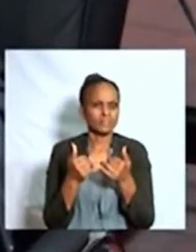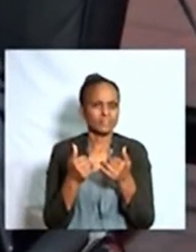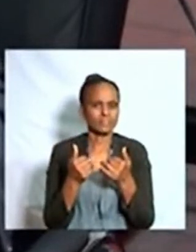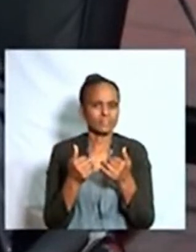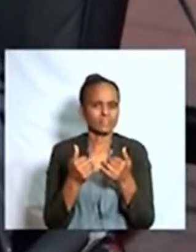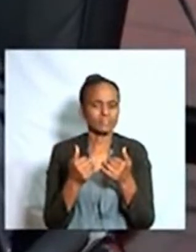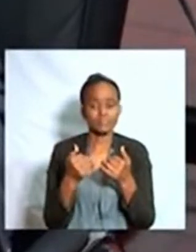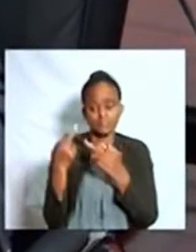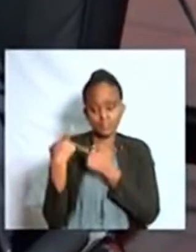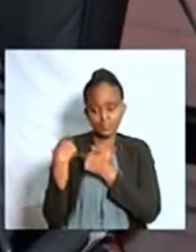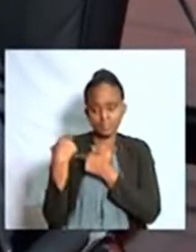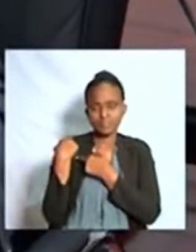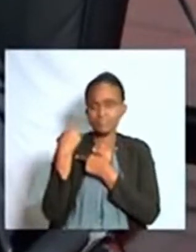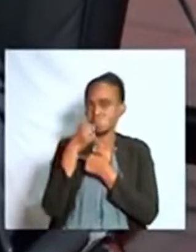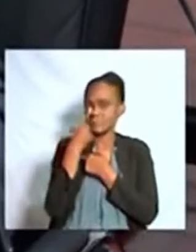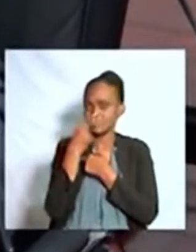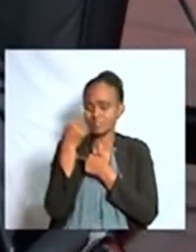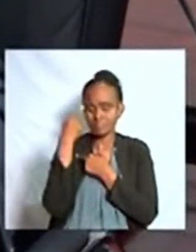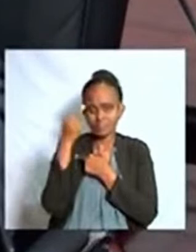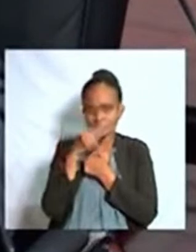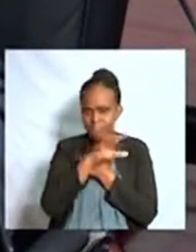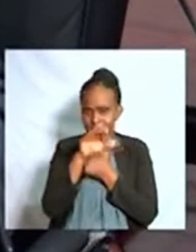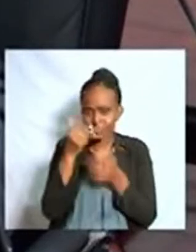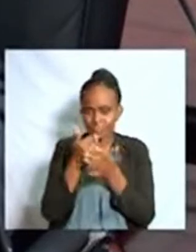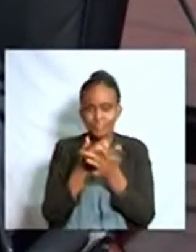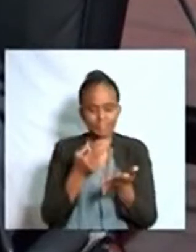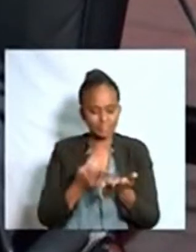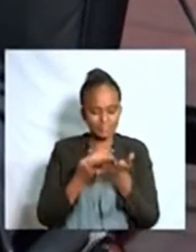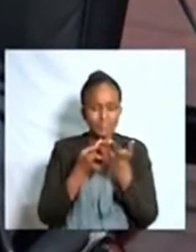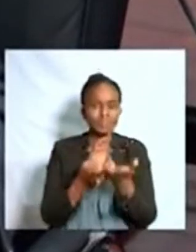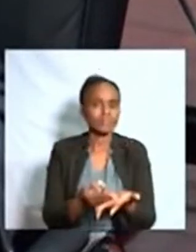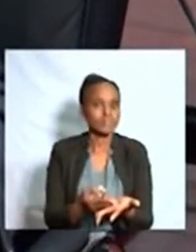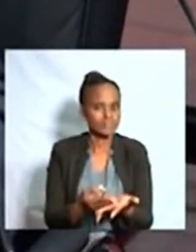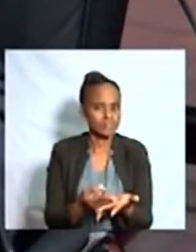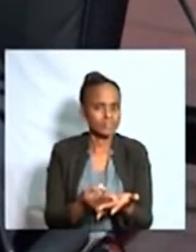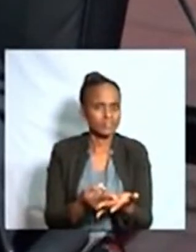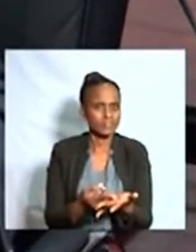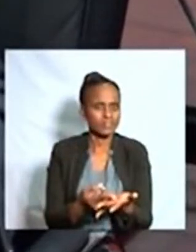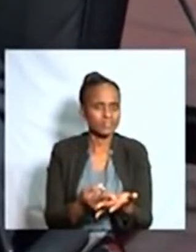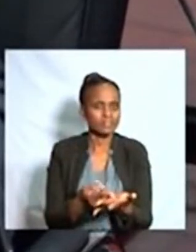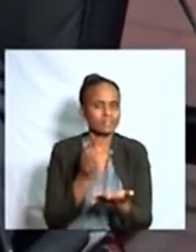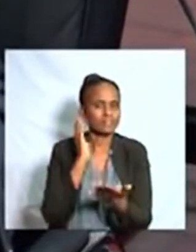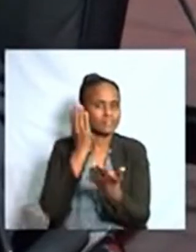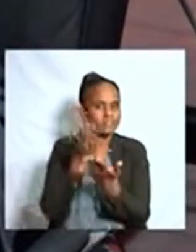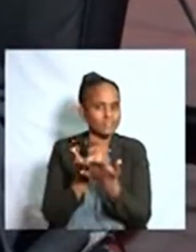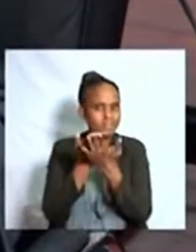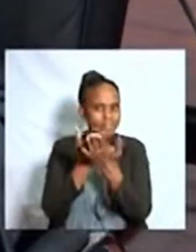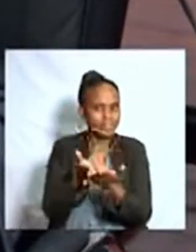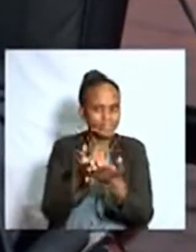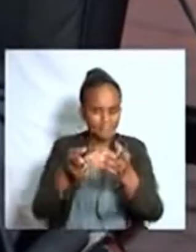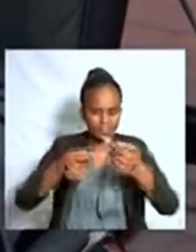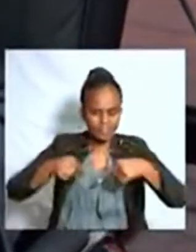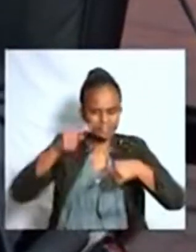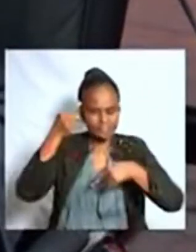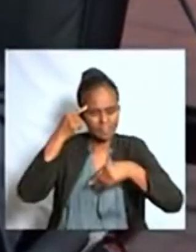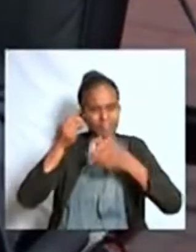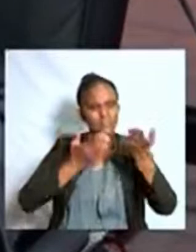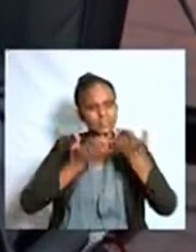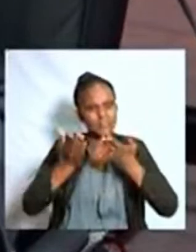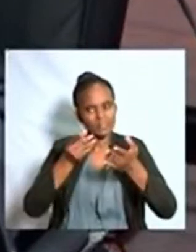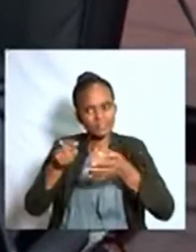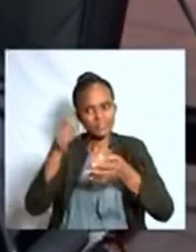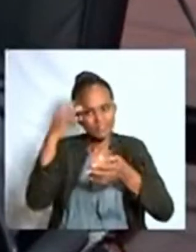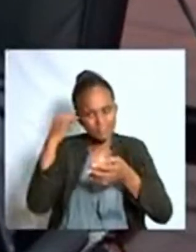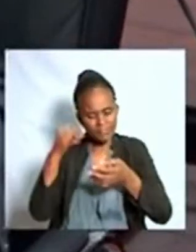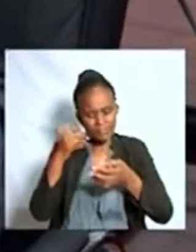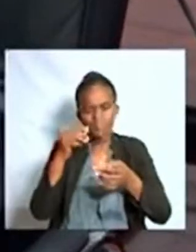And who is responsible for recommending to the Local Government Service Commission? What do those officers